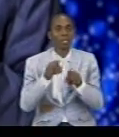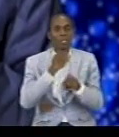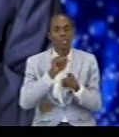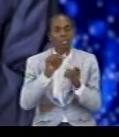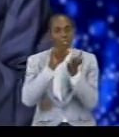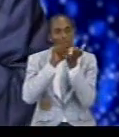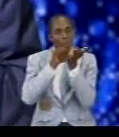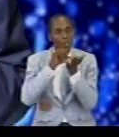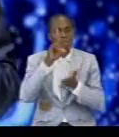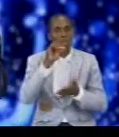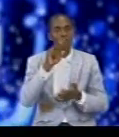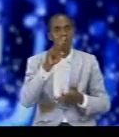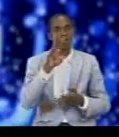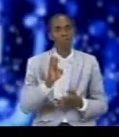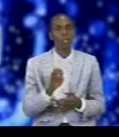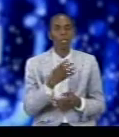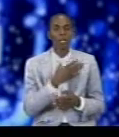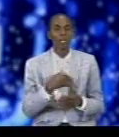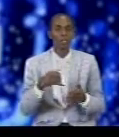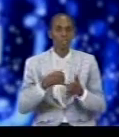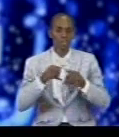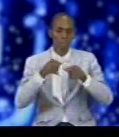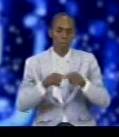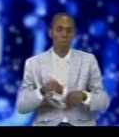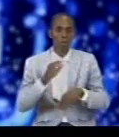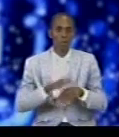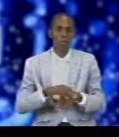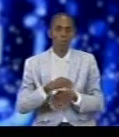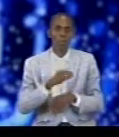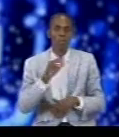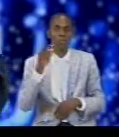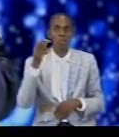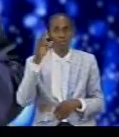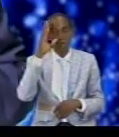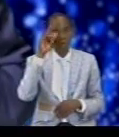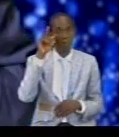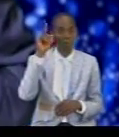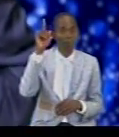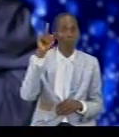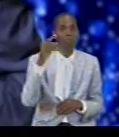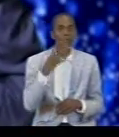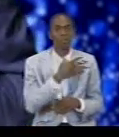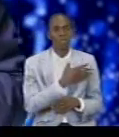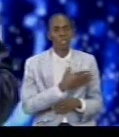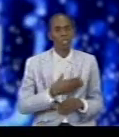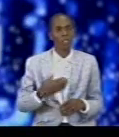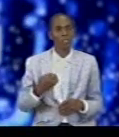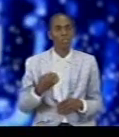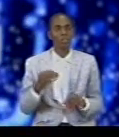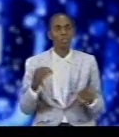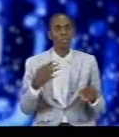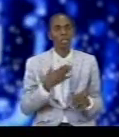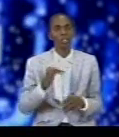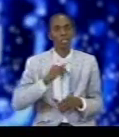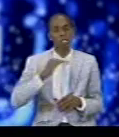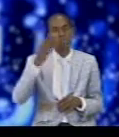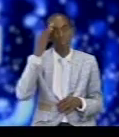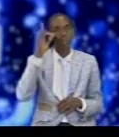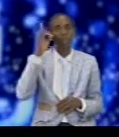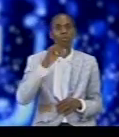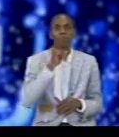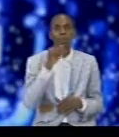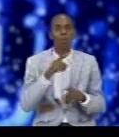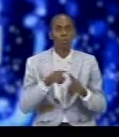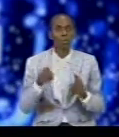And I knew him not, but he that sent me to baptize with water, the same said unto me, upon whom thou shalt see the